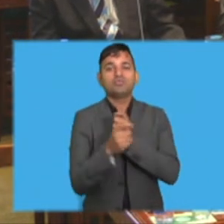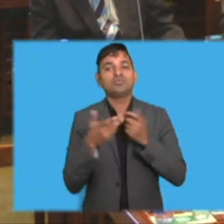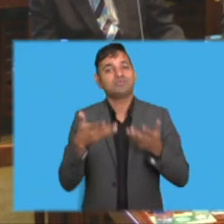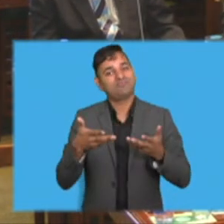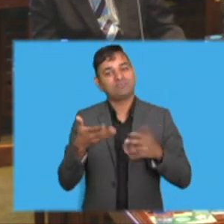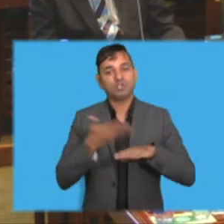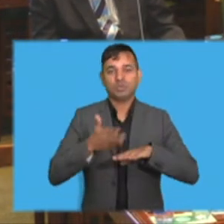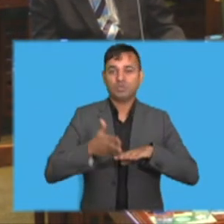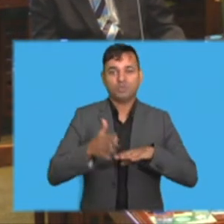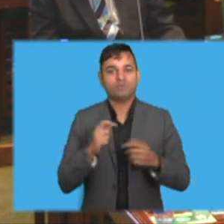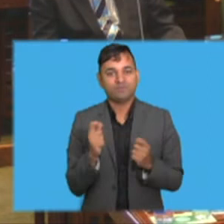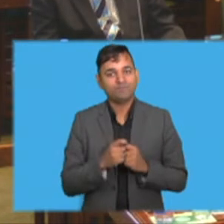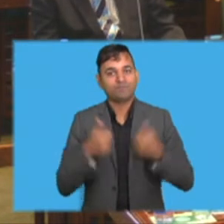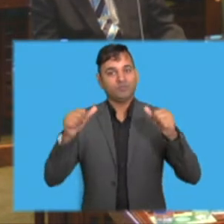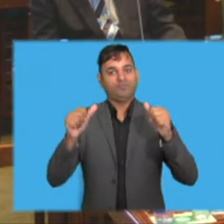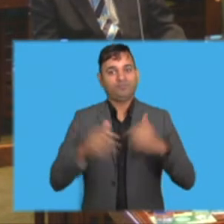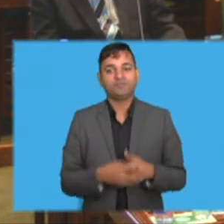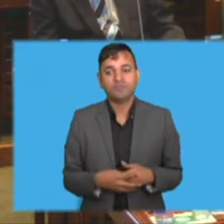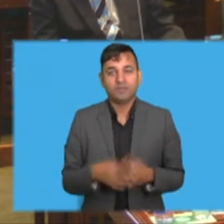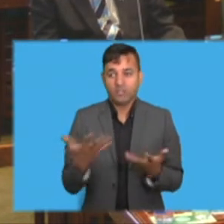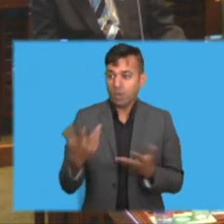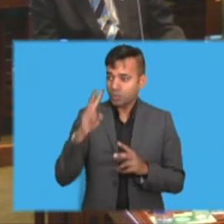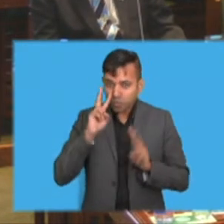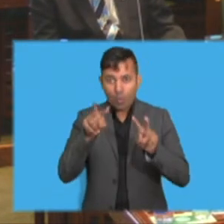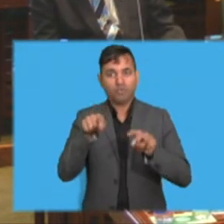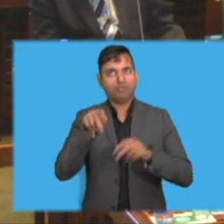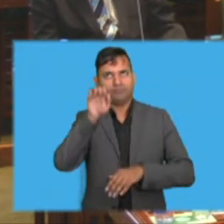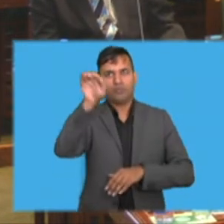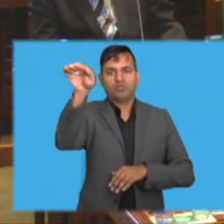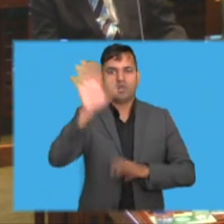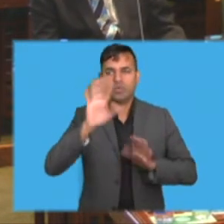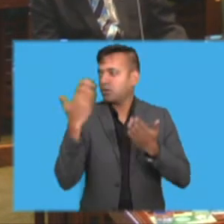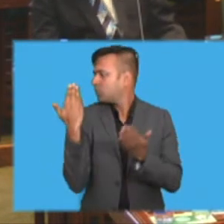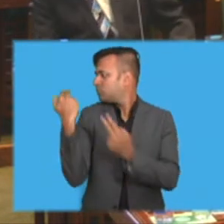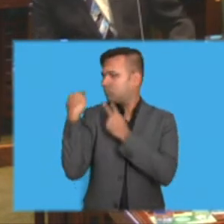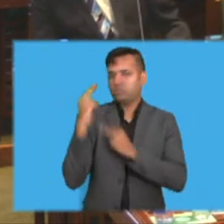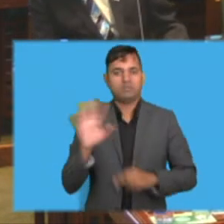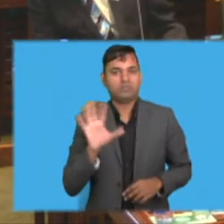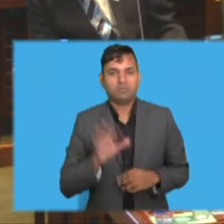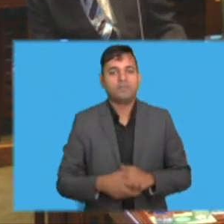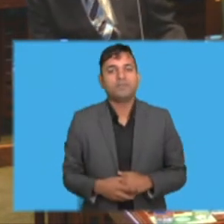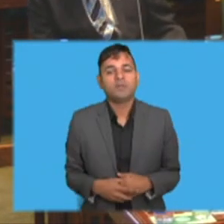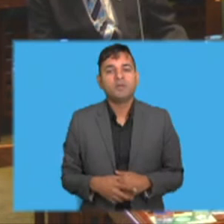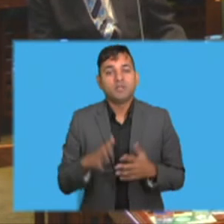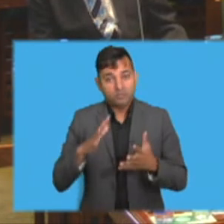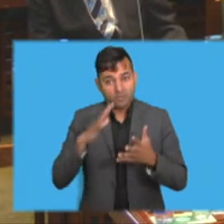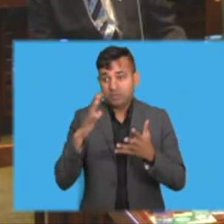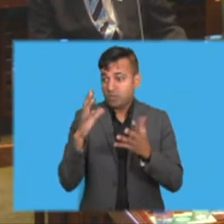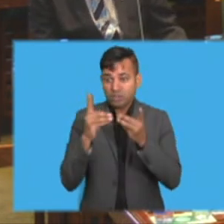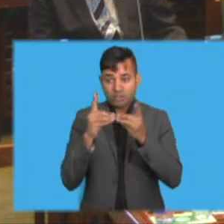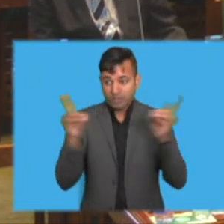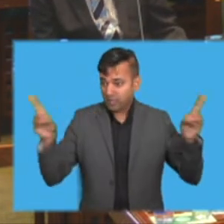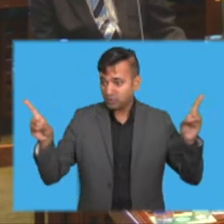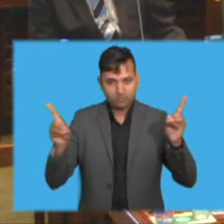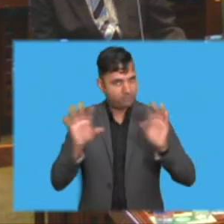to look to the future. We need to ensure that discriminatory practices of the past